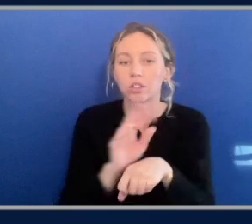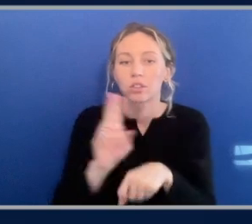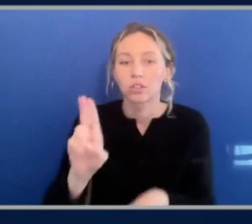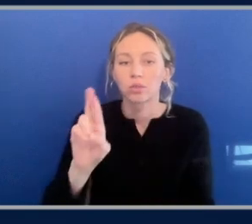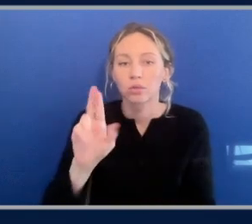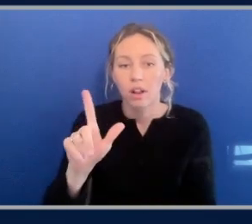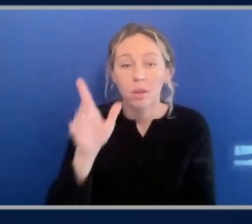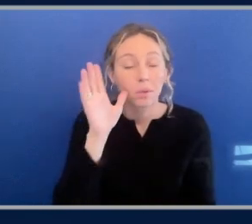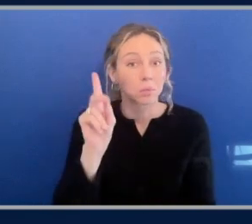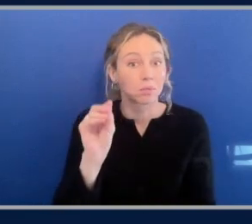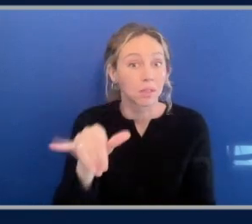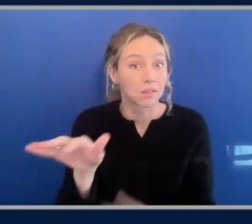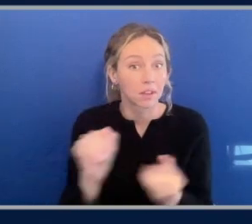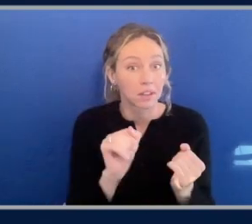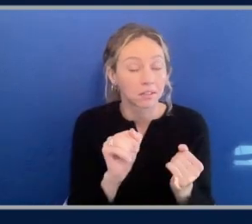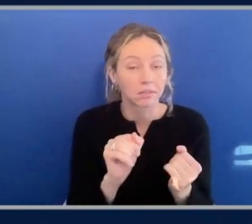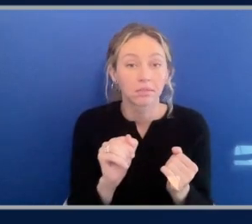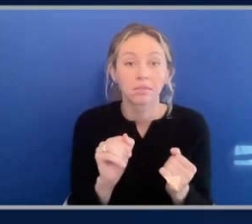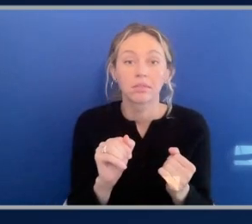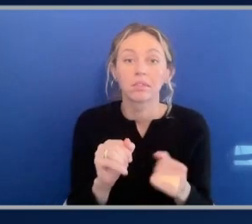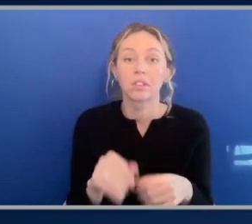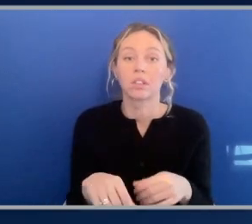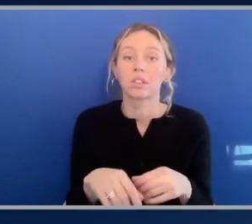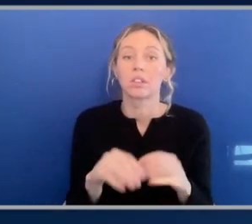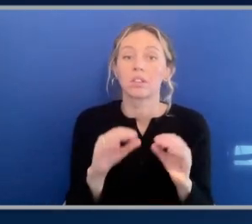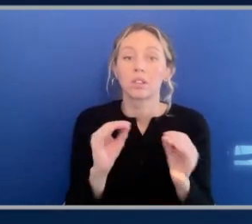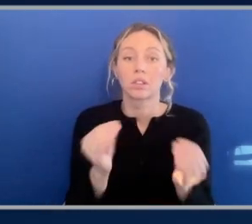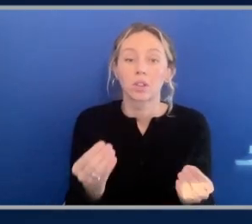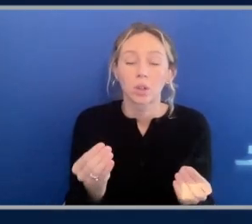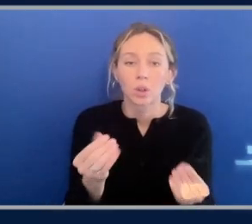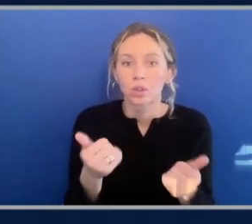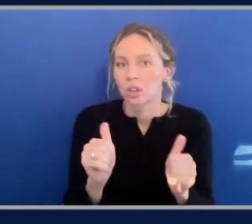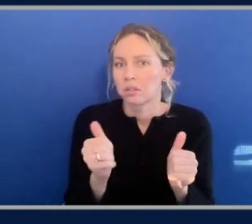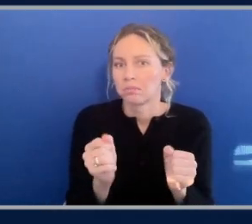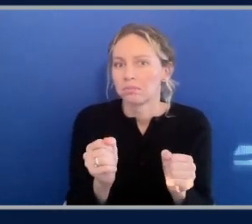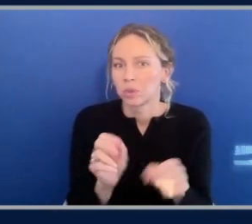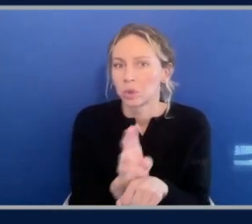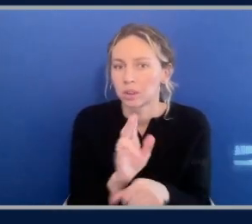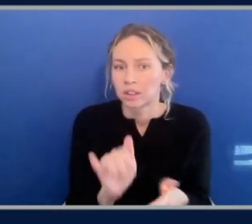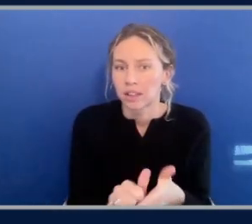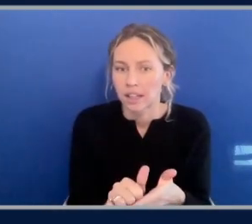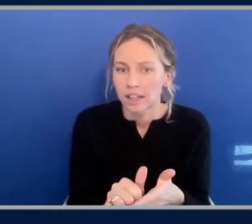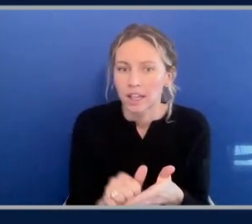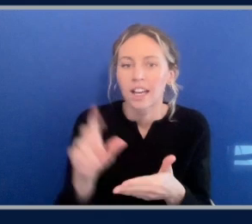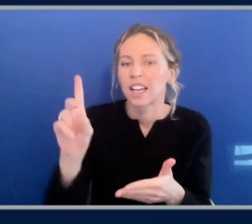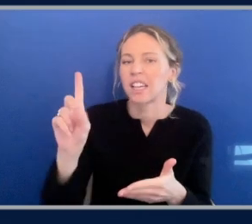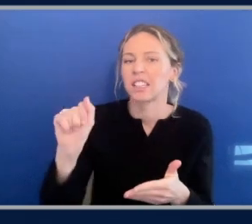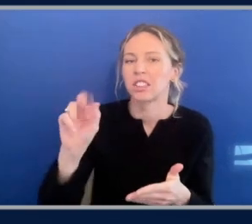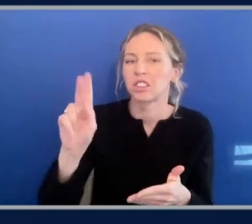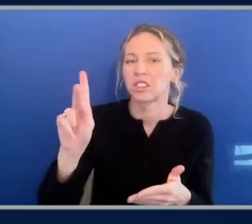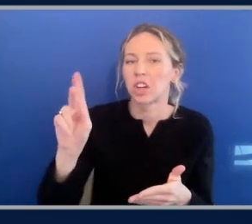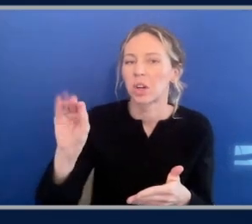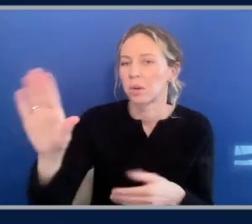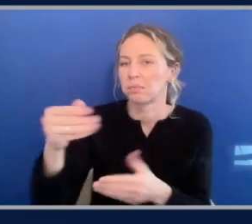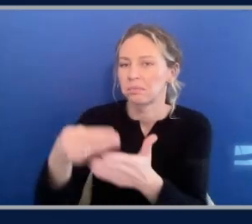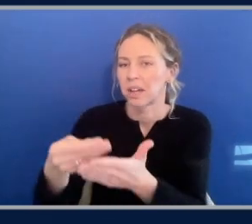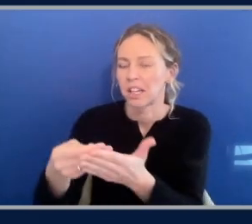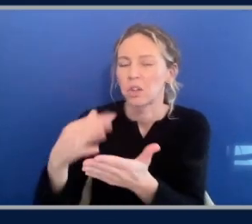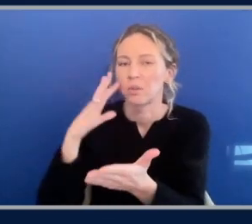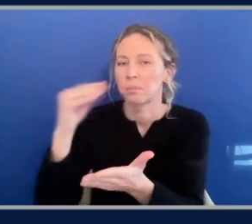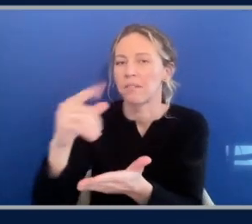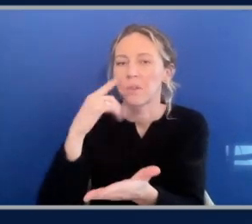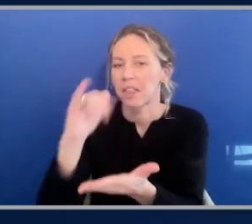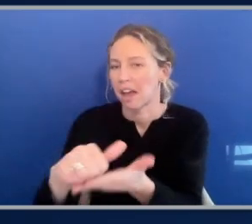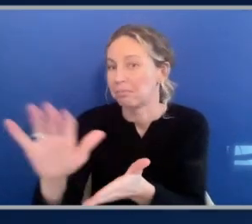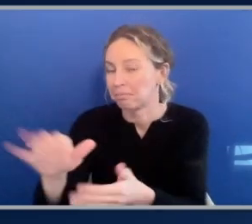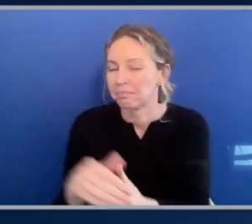really quick. Create. No auth type. Chat, feel free to invoke it. Darko's picking up the tab. Yep. All right, so now we've got our function